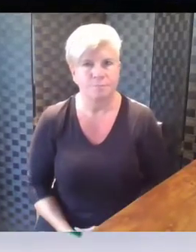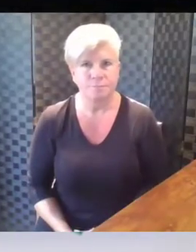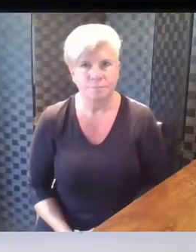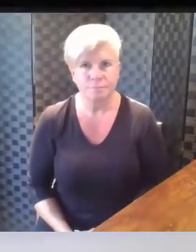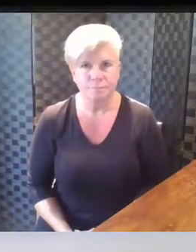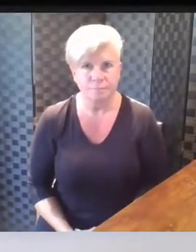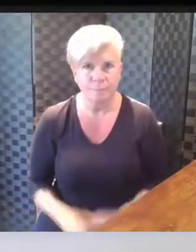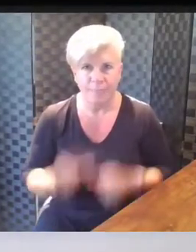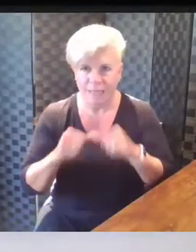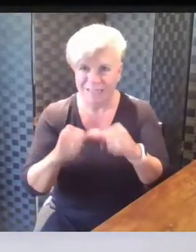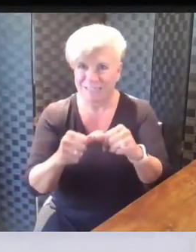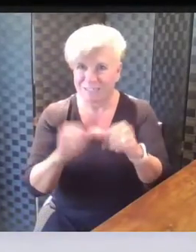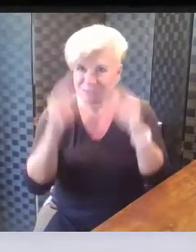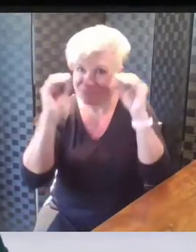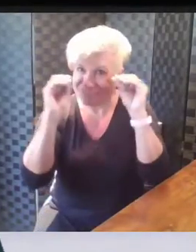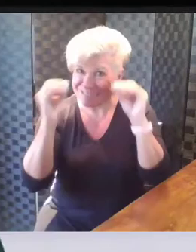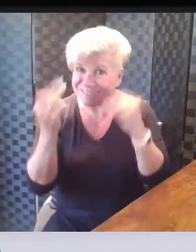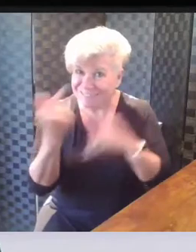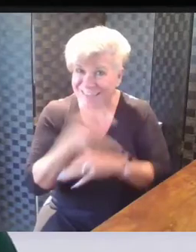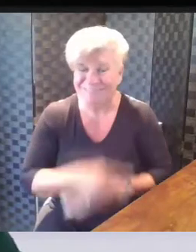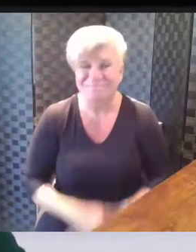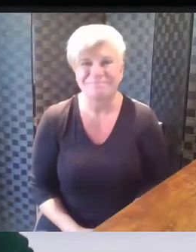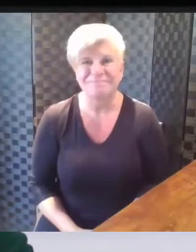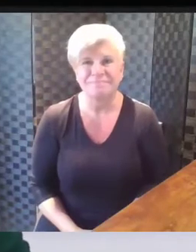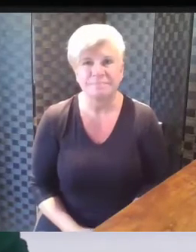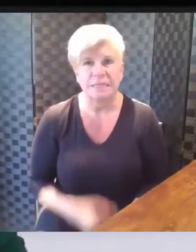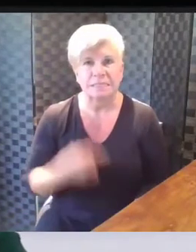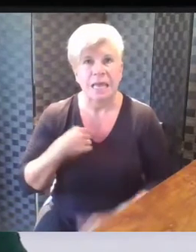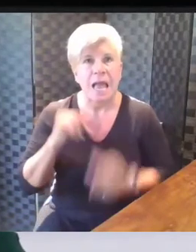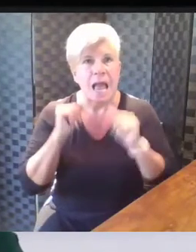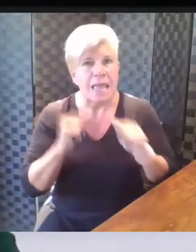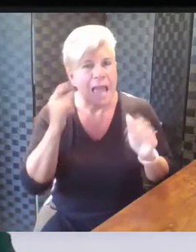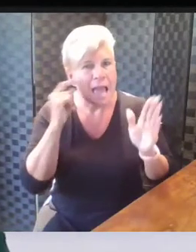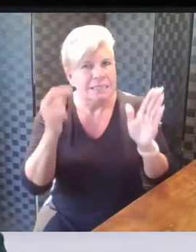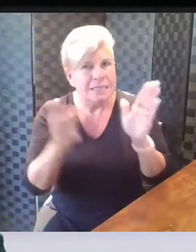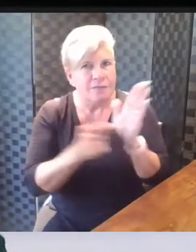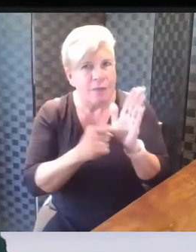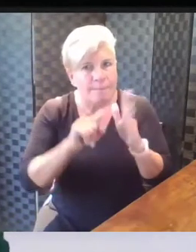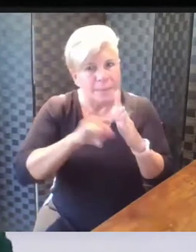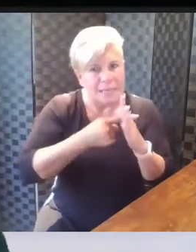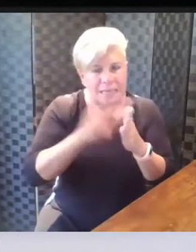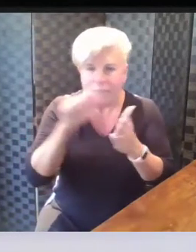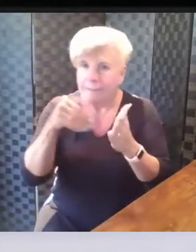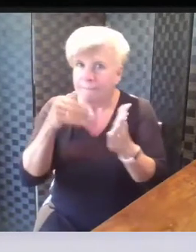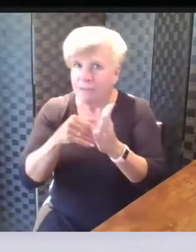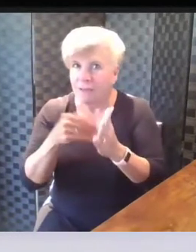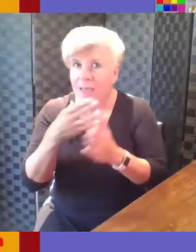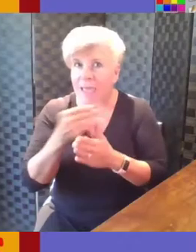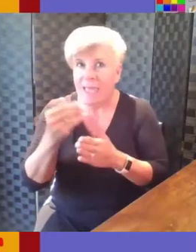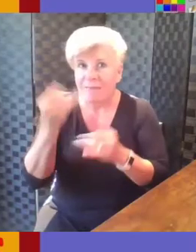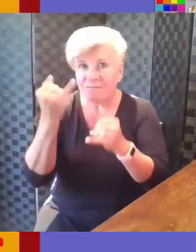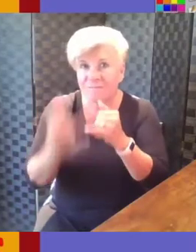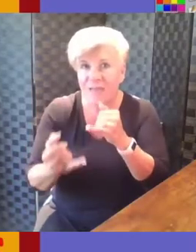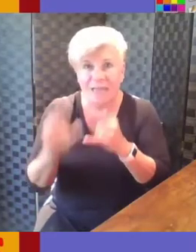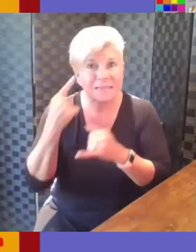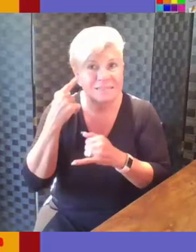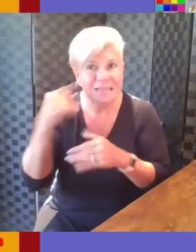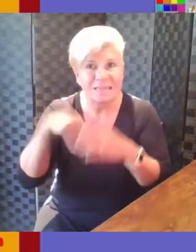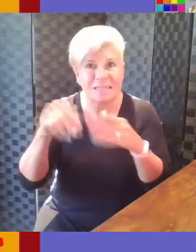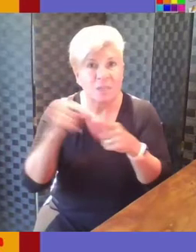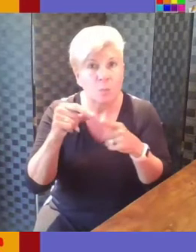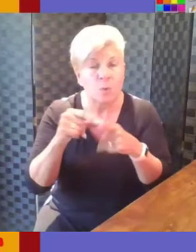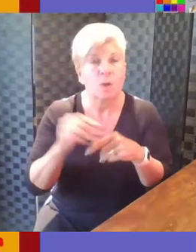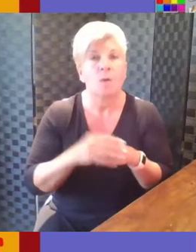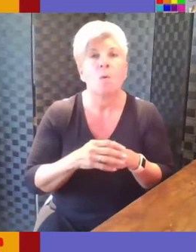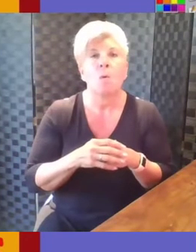Let's get going with my lesson. It says, I can identify beginning, middle, and final sounds in